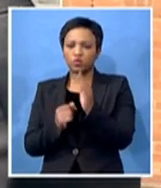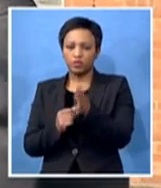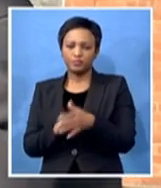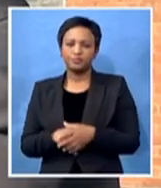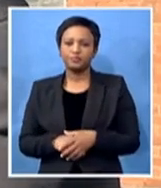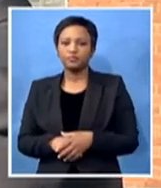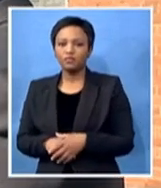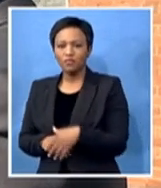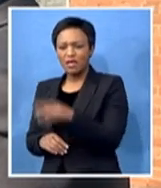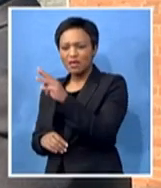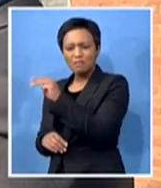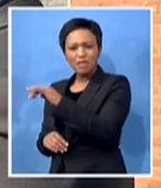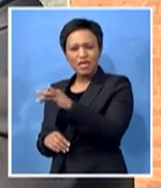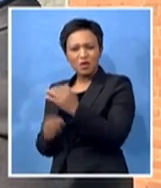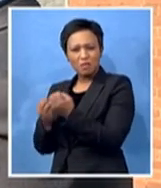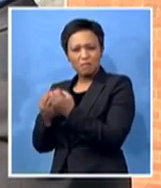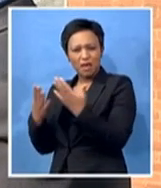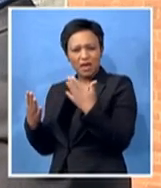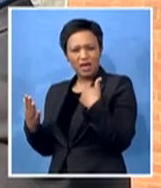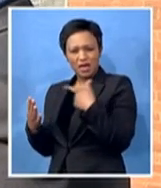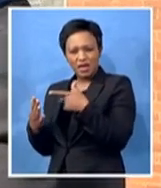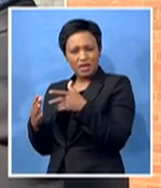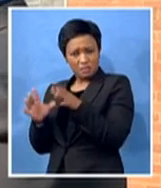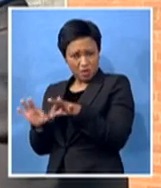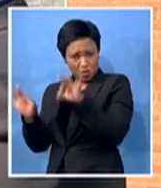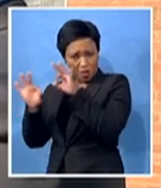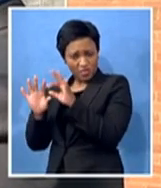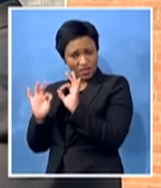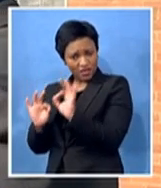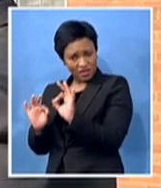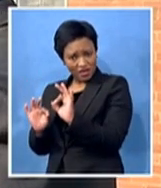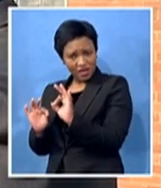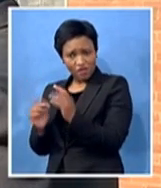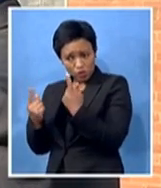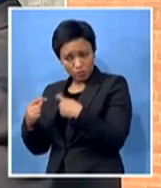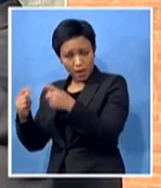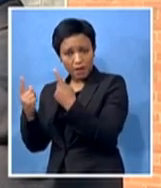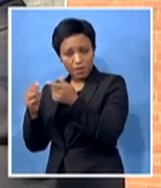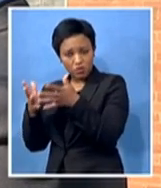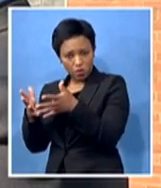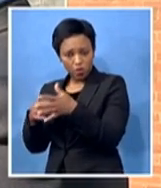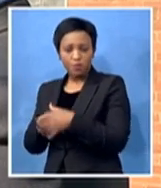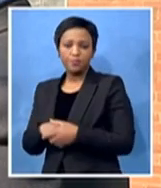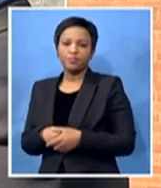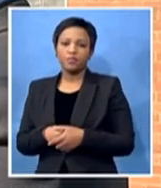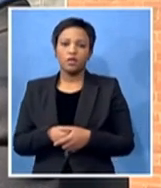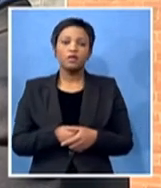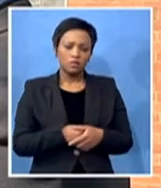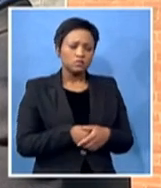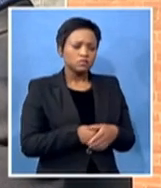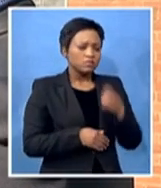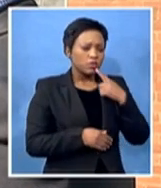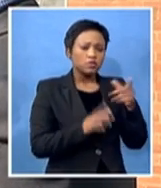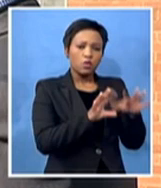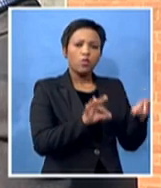it? I will say it's worth it. There is a new building here that has been built. The hospital has been